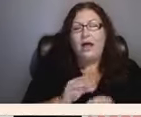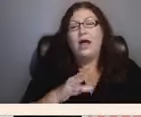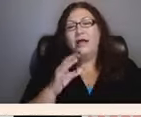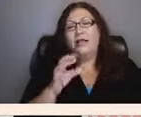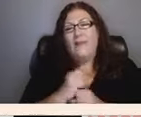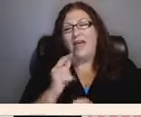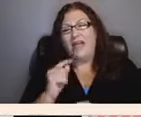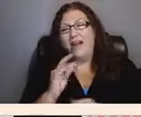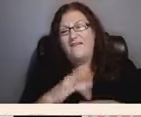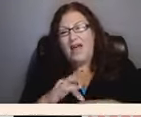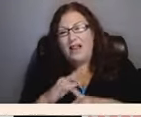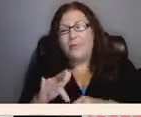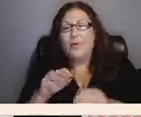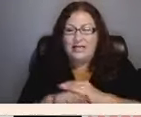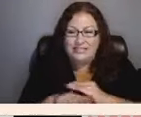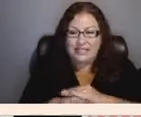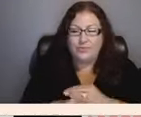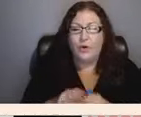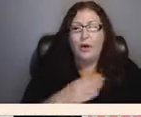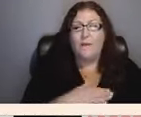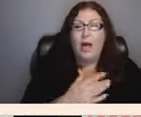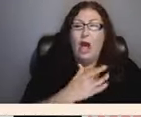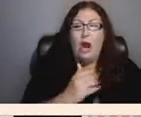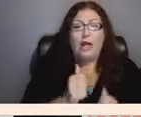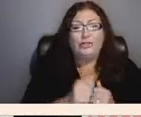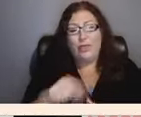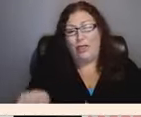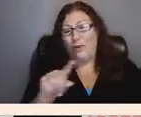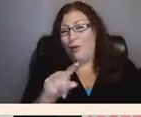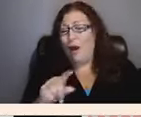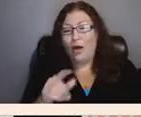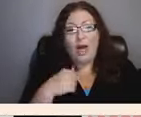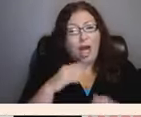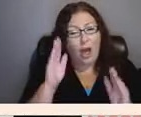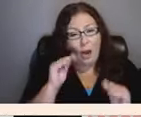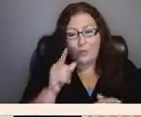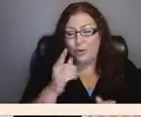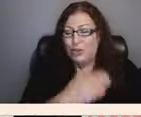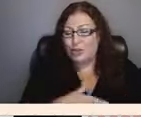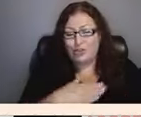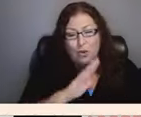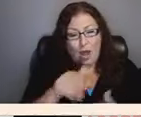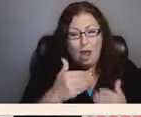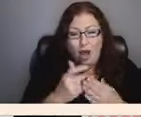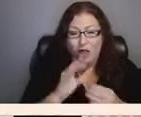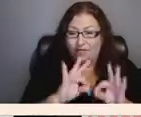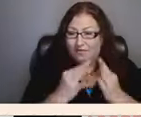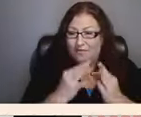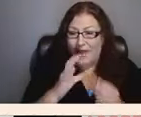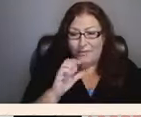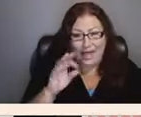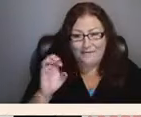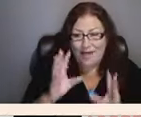accessible. My heart is with you all. I hope you enjoy all of the Family Cafe conference. It's a